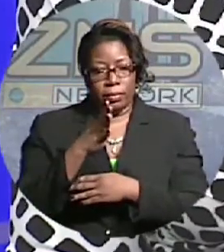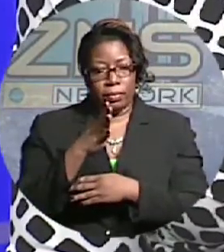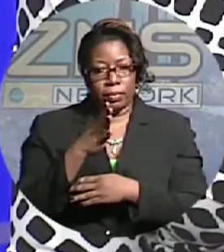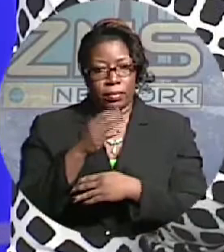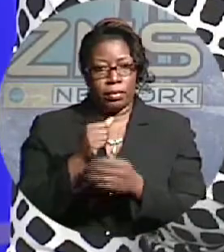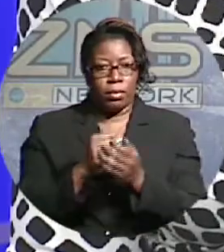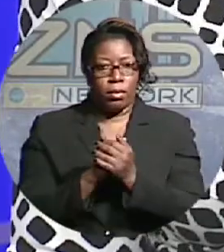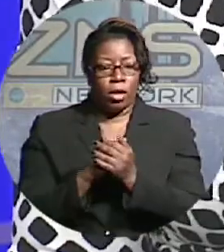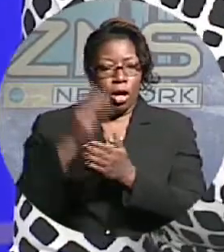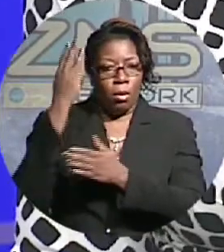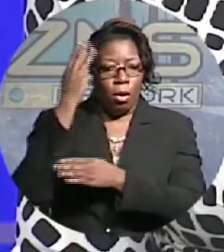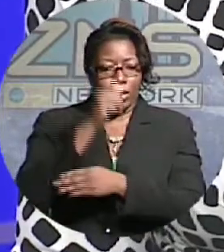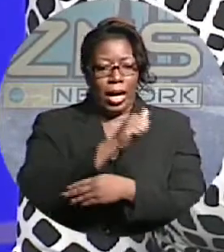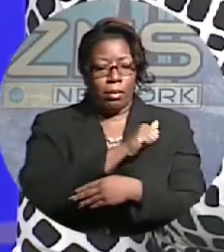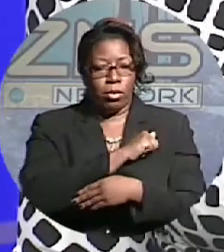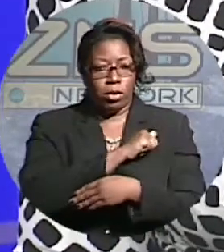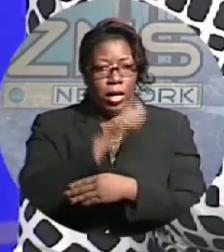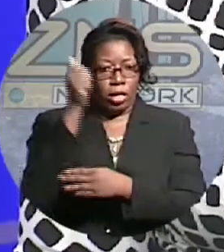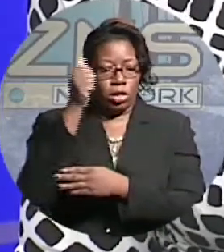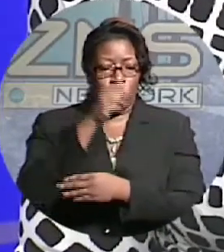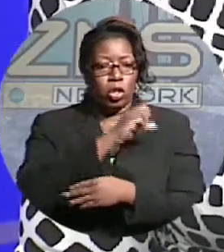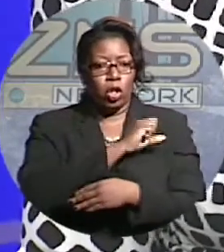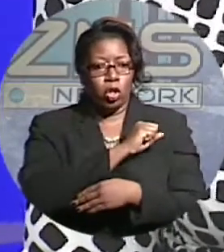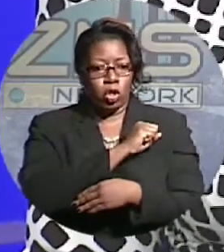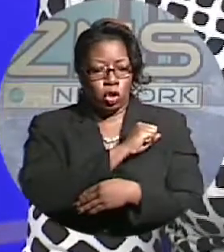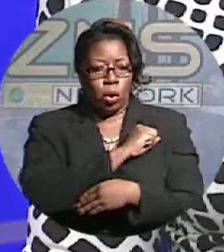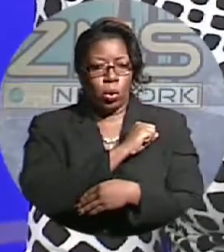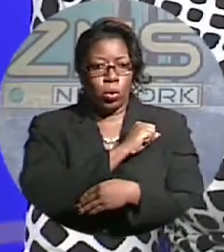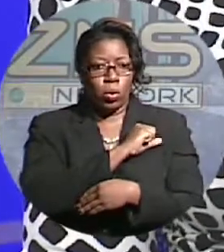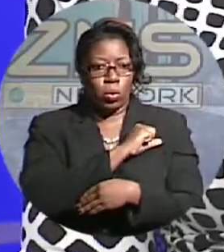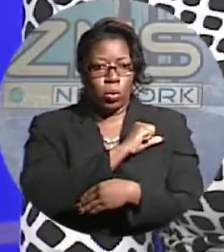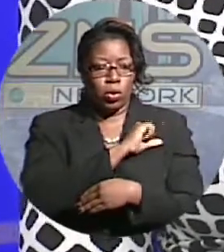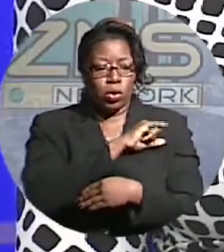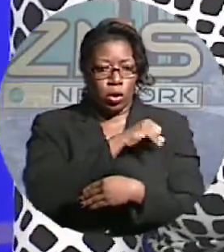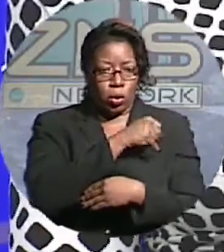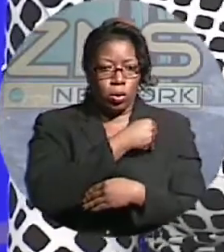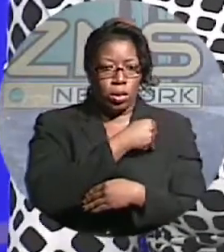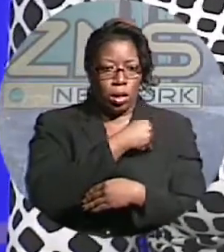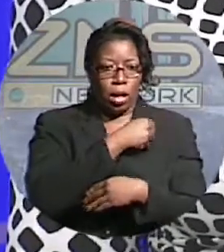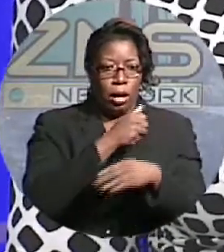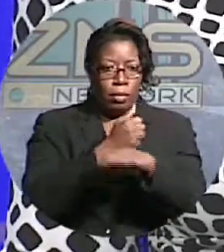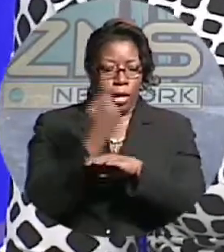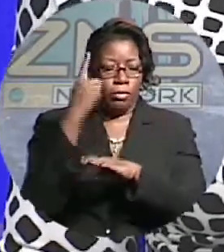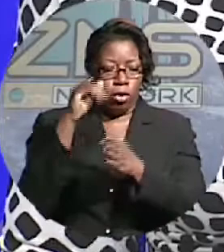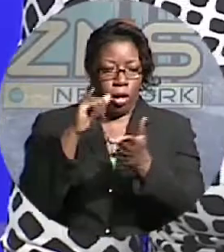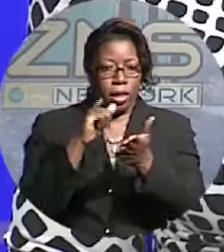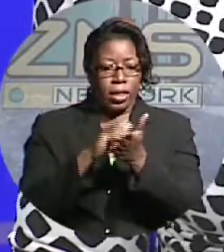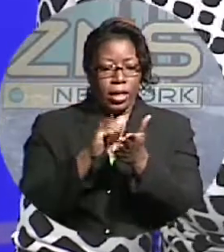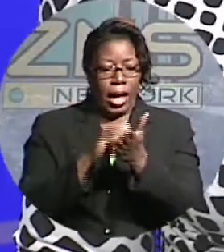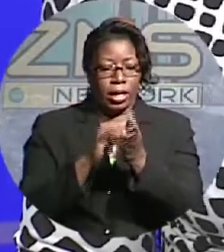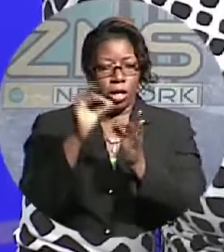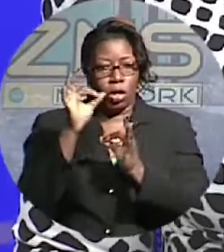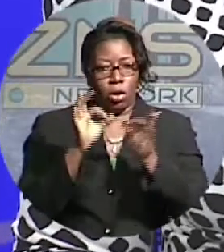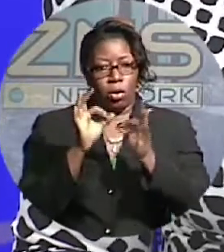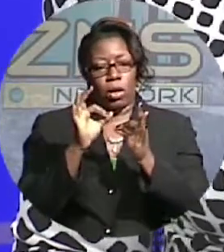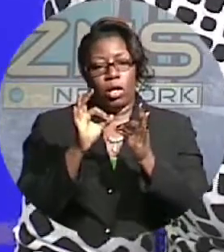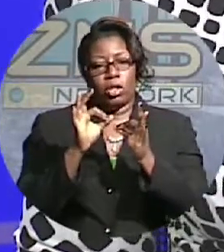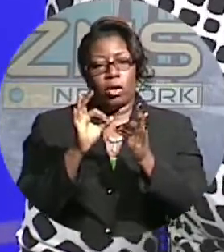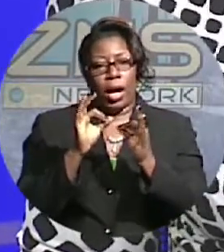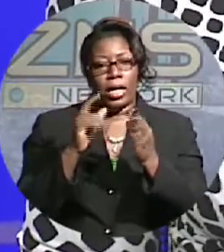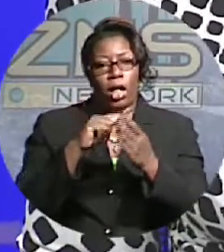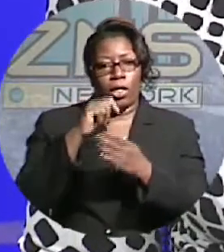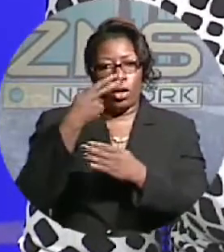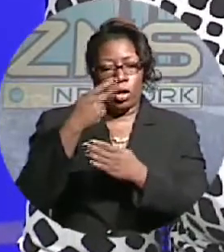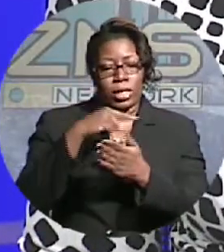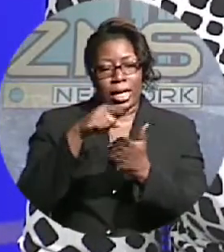Maurice Ambrister and XL Josie, also known as Lyndon Bethel, are accused of the crime. The trial resumes Thursday of this week. Director of